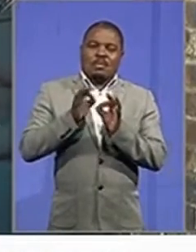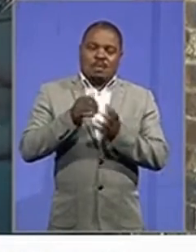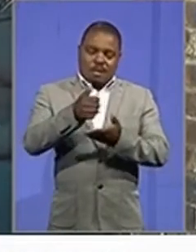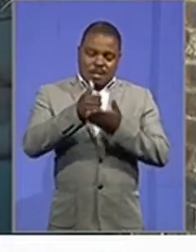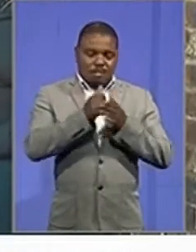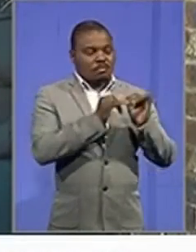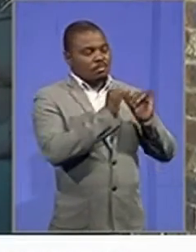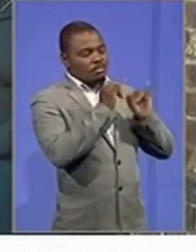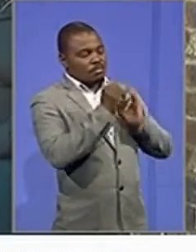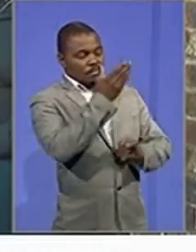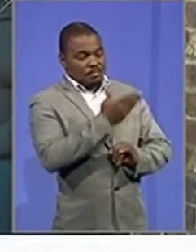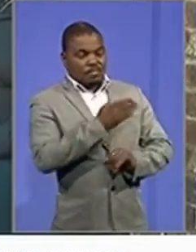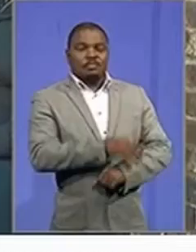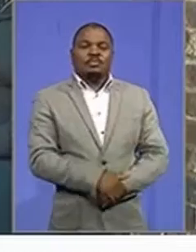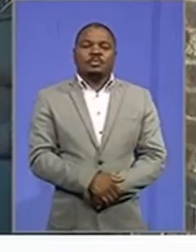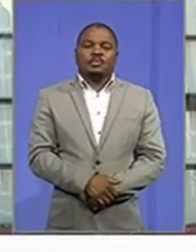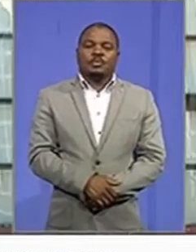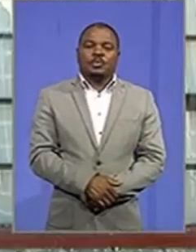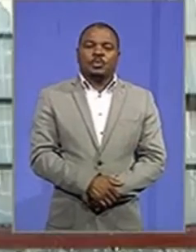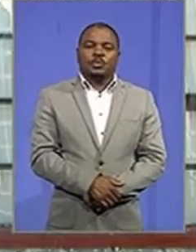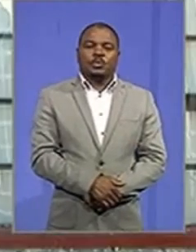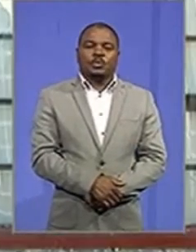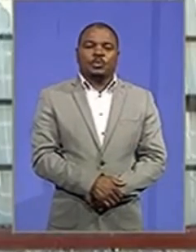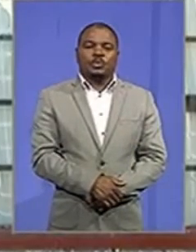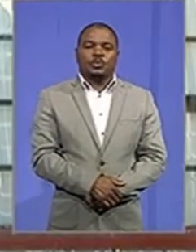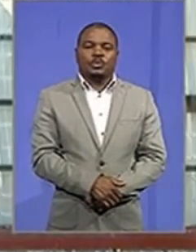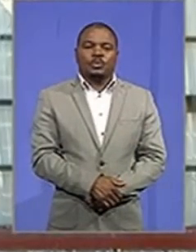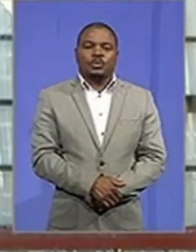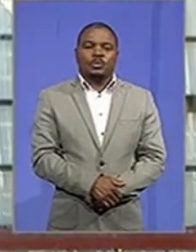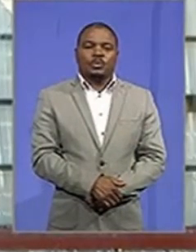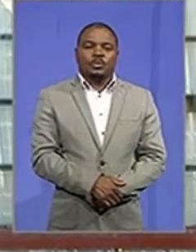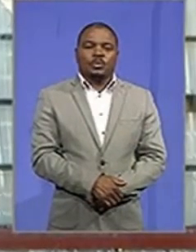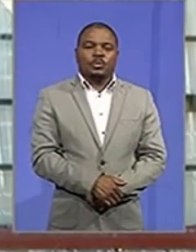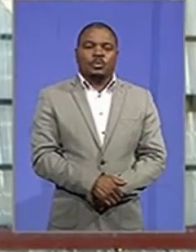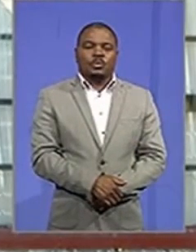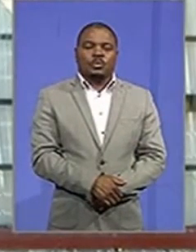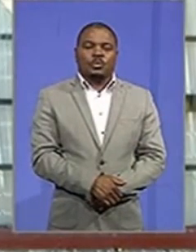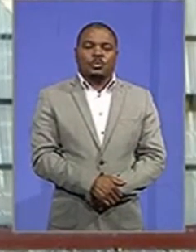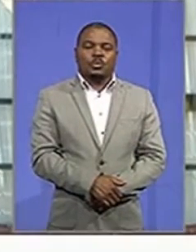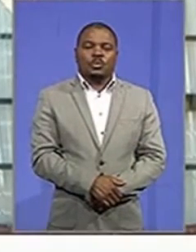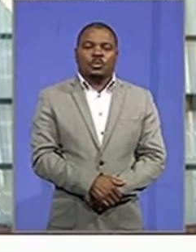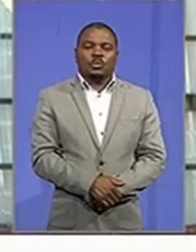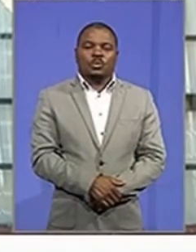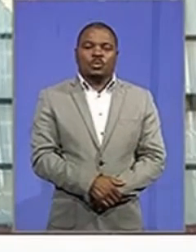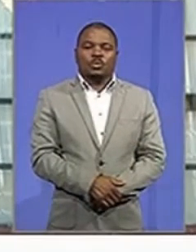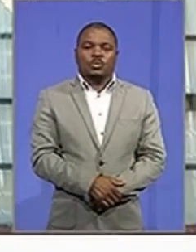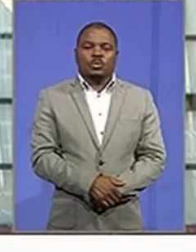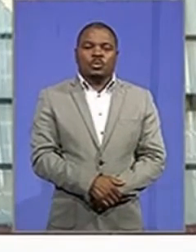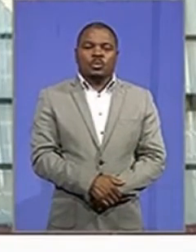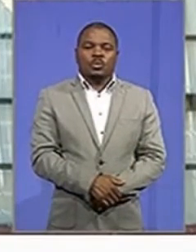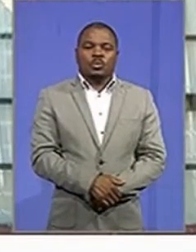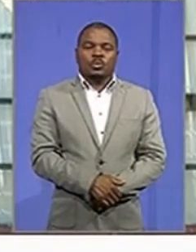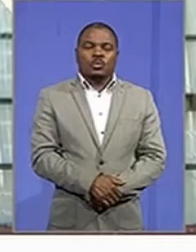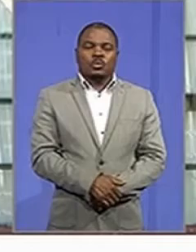re thusa go ka buisana le Ramolocha. Deaf people around here don't have own businesses. So I thought for myself